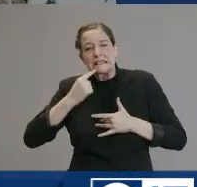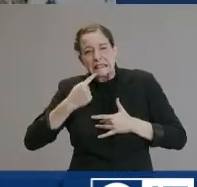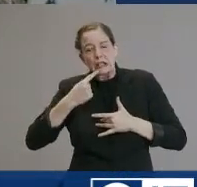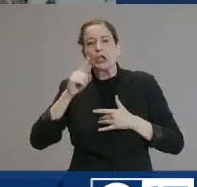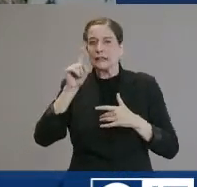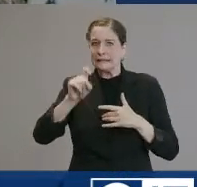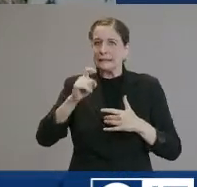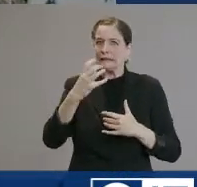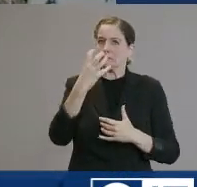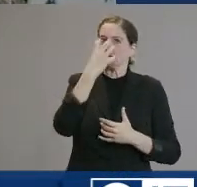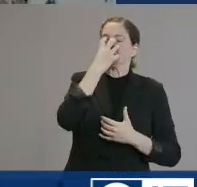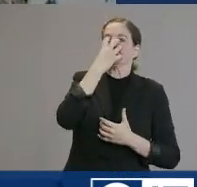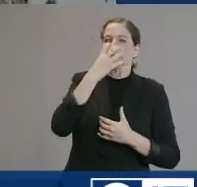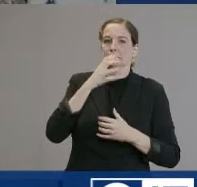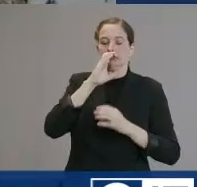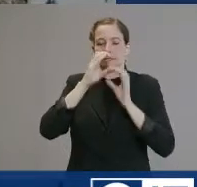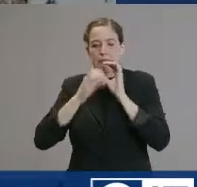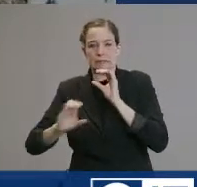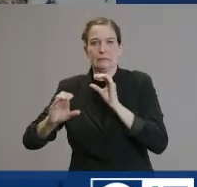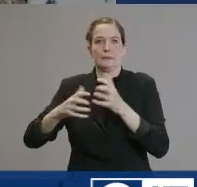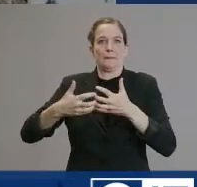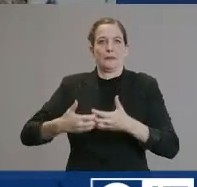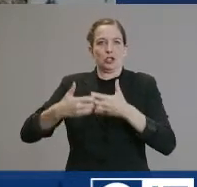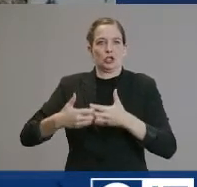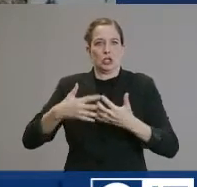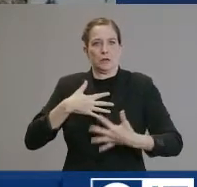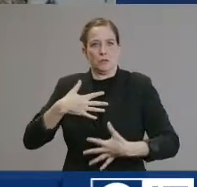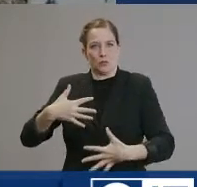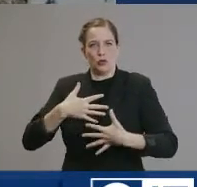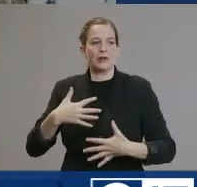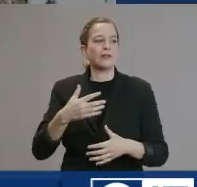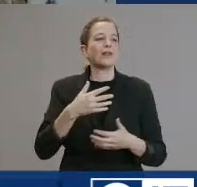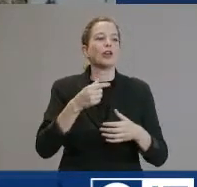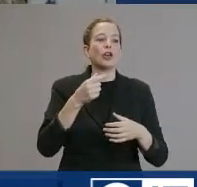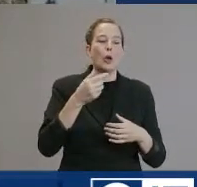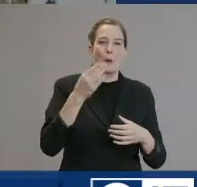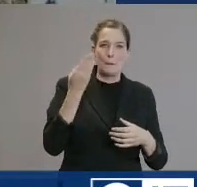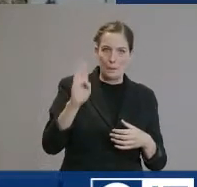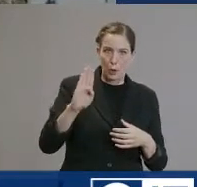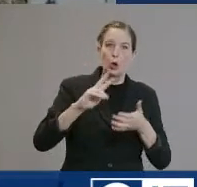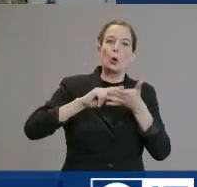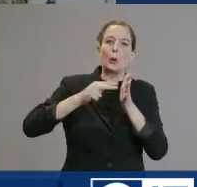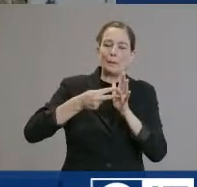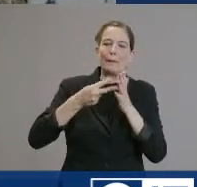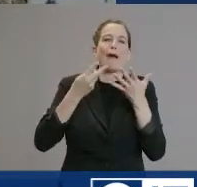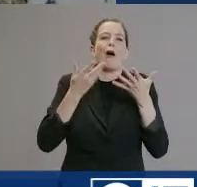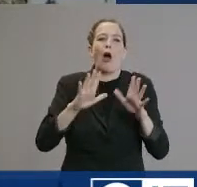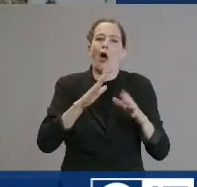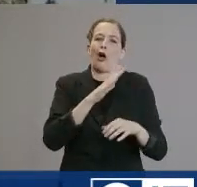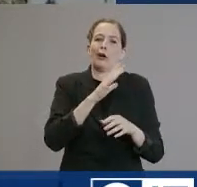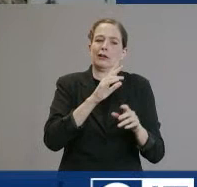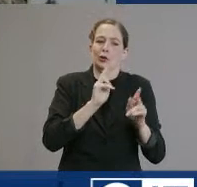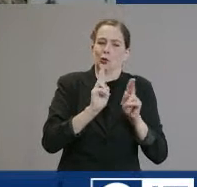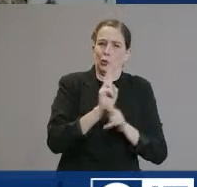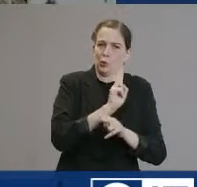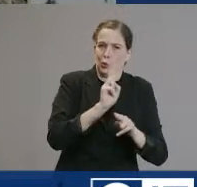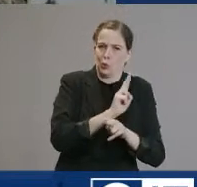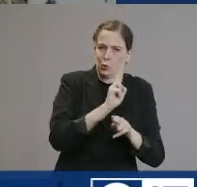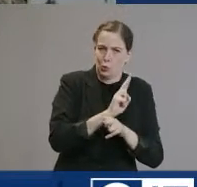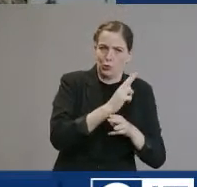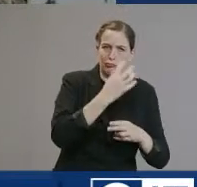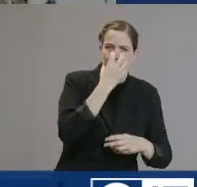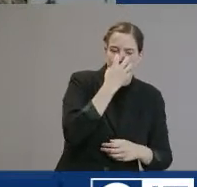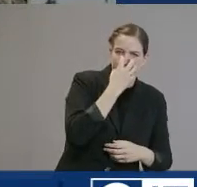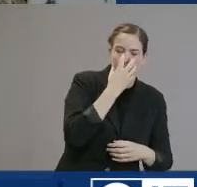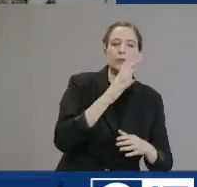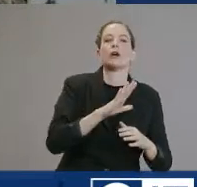represents ventilators available. I'll overlay the COVID-19 numbers in gold. You can see